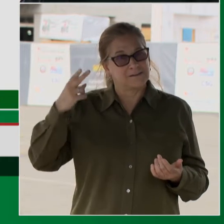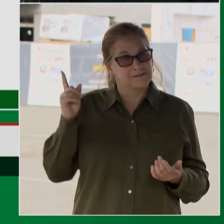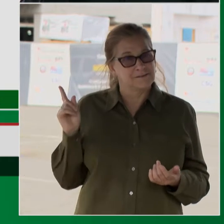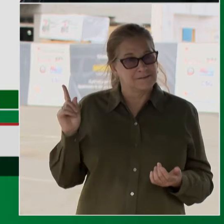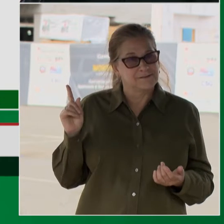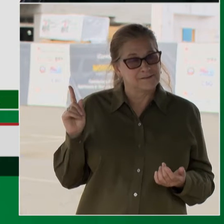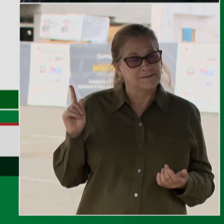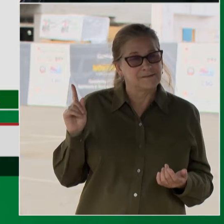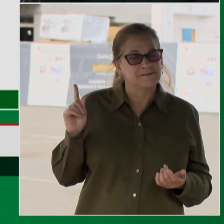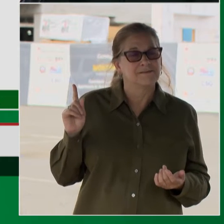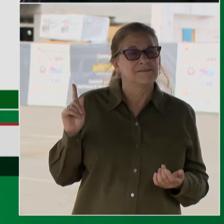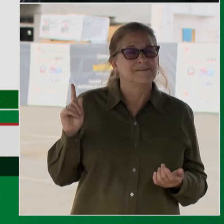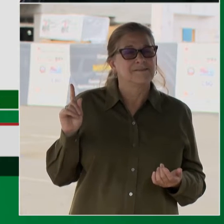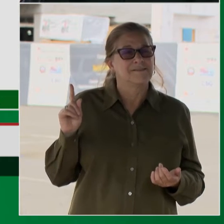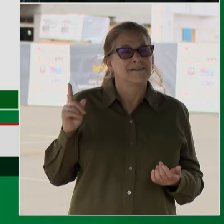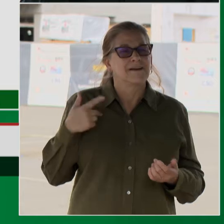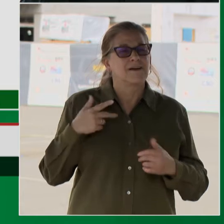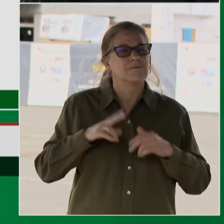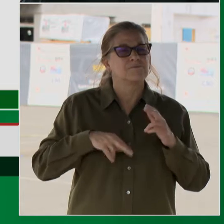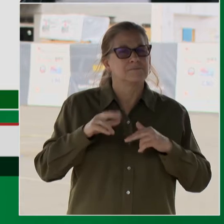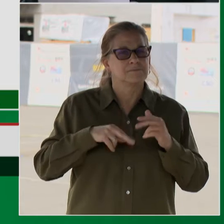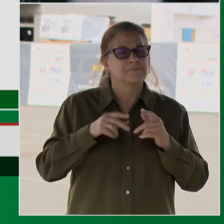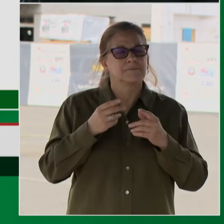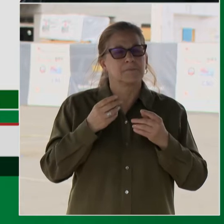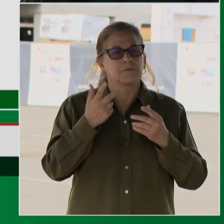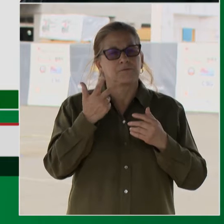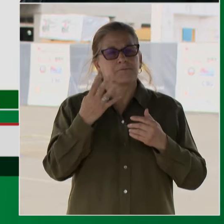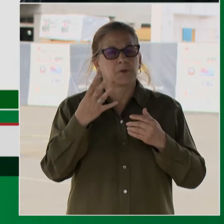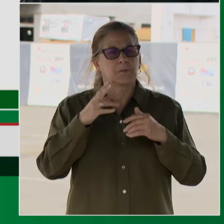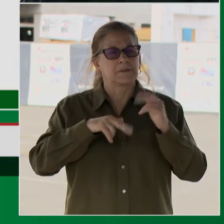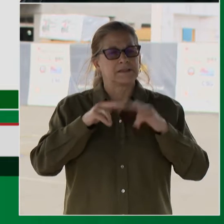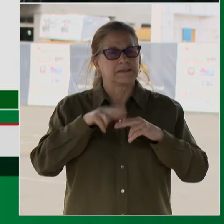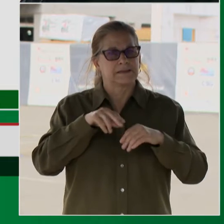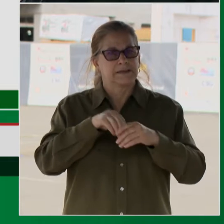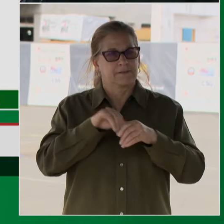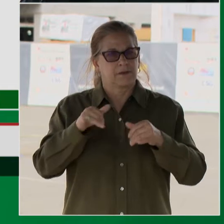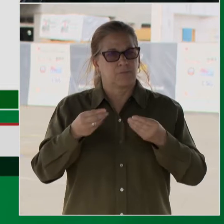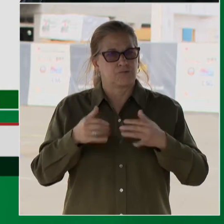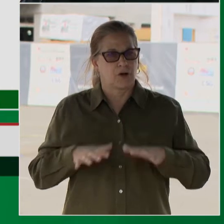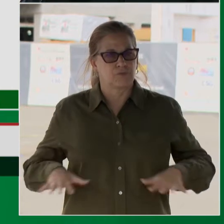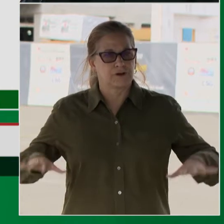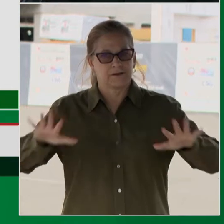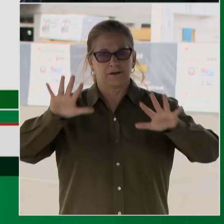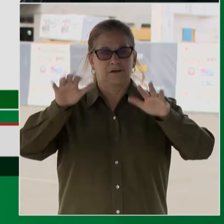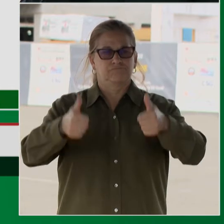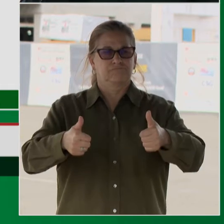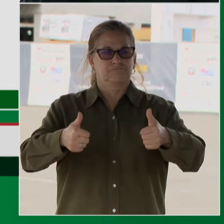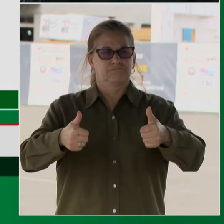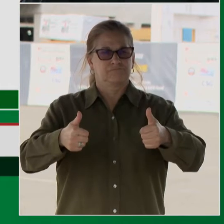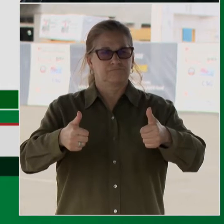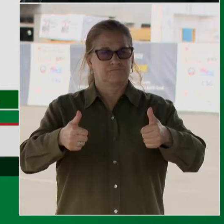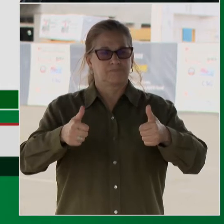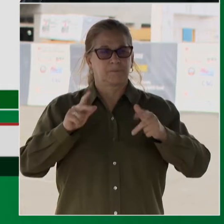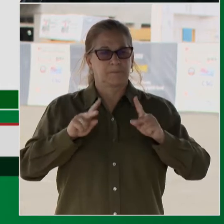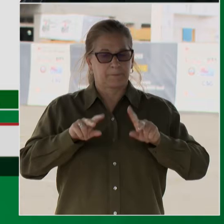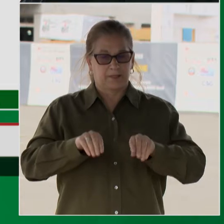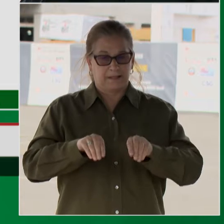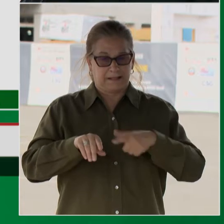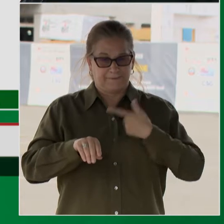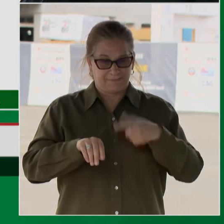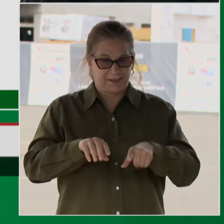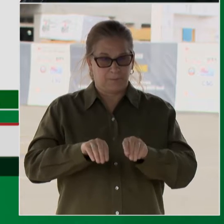built 3 or 4 properties. And then, as you mentioned, with Park Morton, we've actually also built with Park